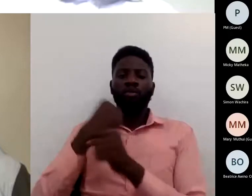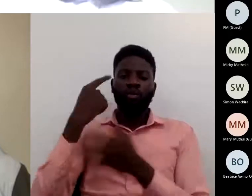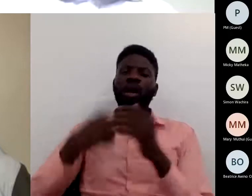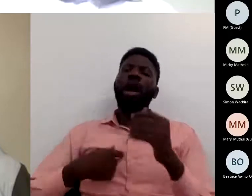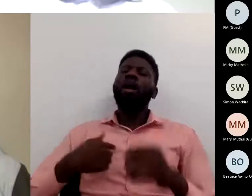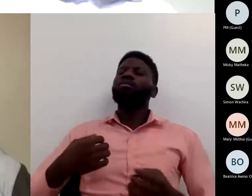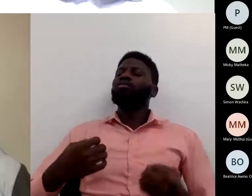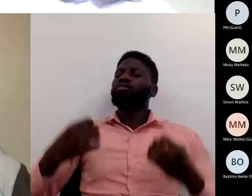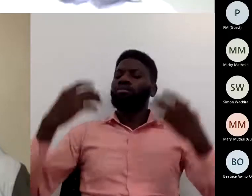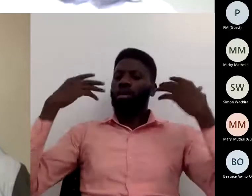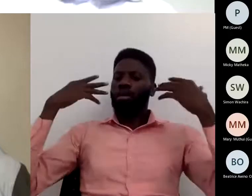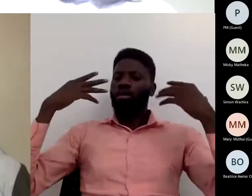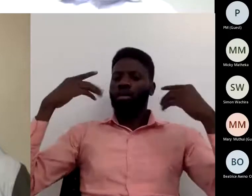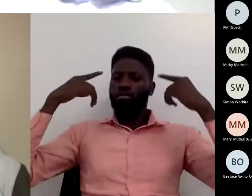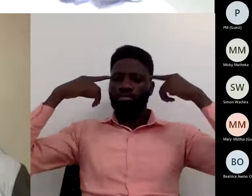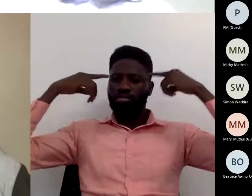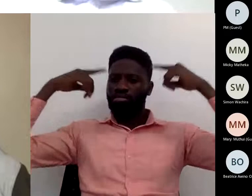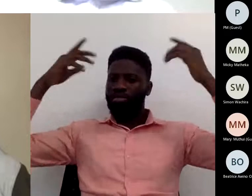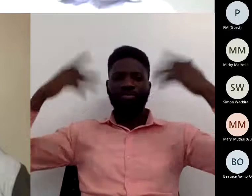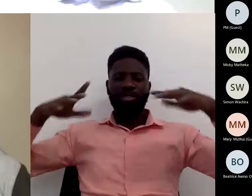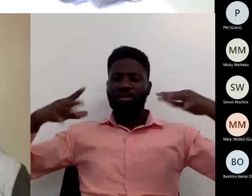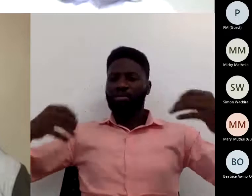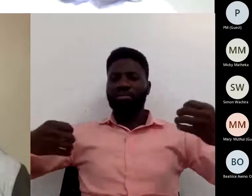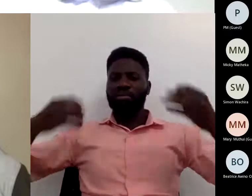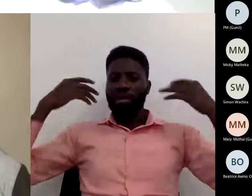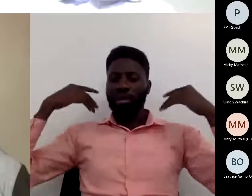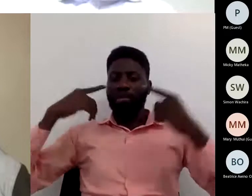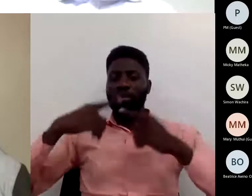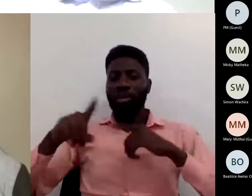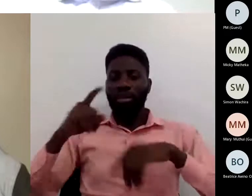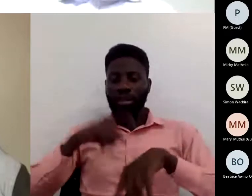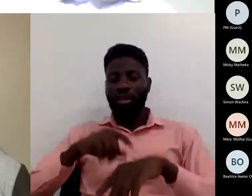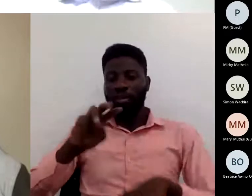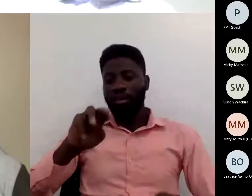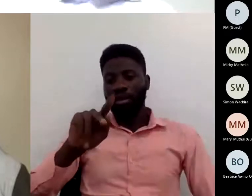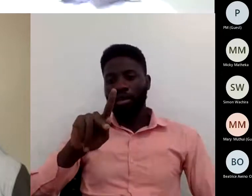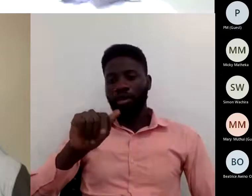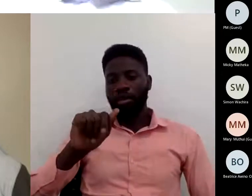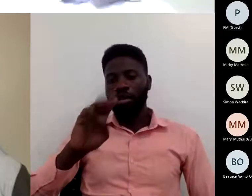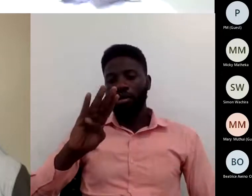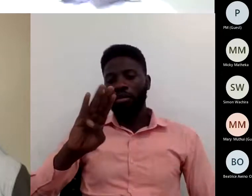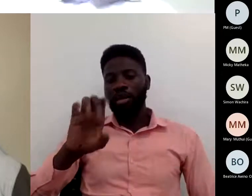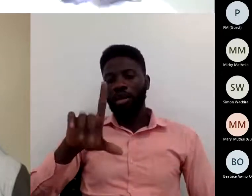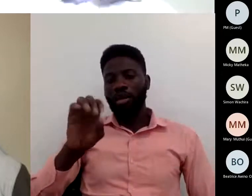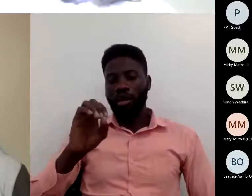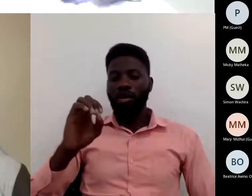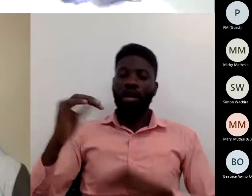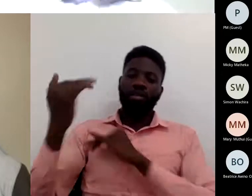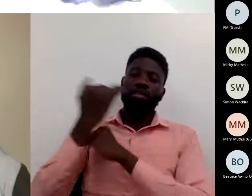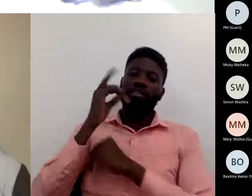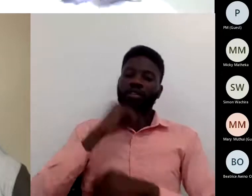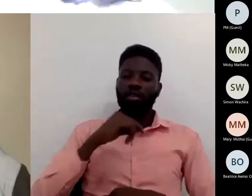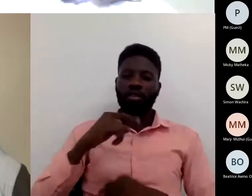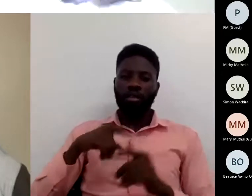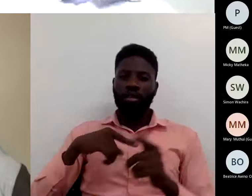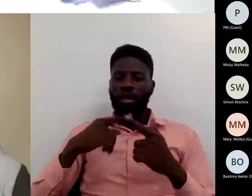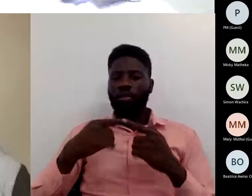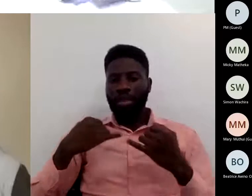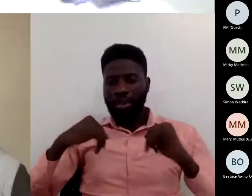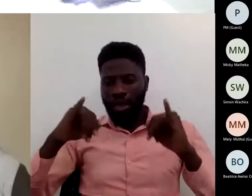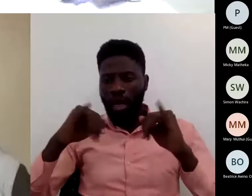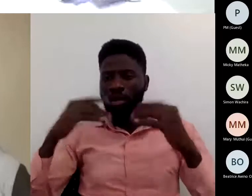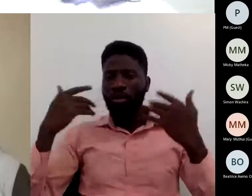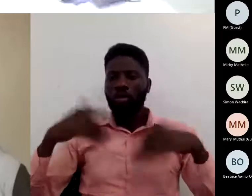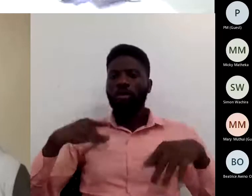because I was succeeding. But when Macabello told me what she told me, I actually applied it and it worked. Something